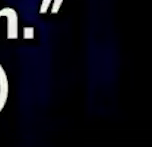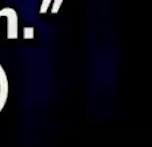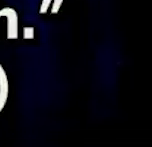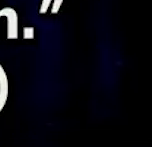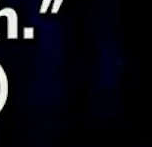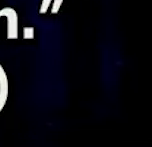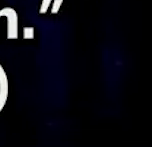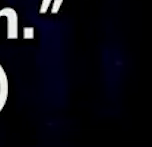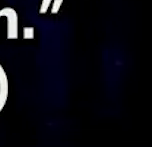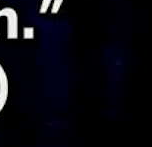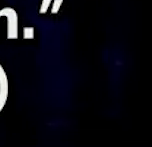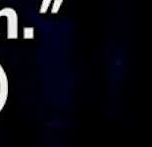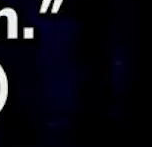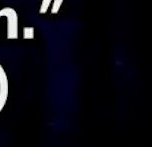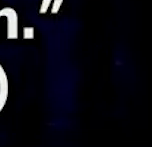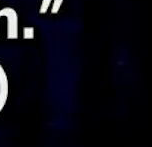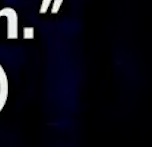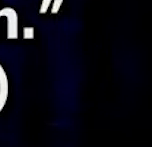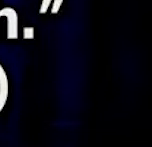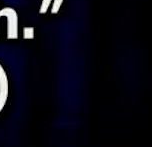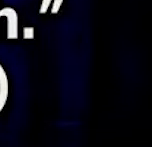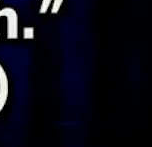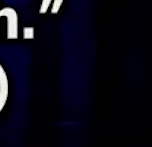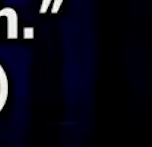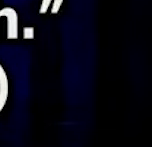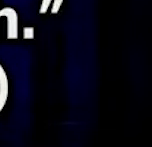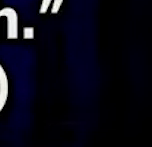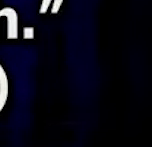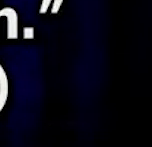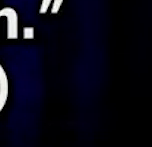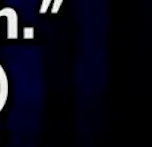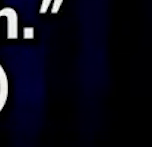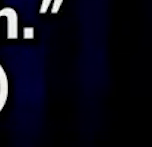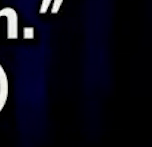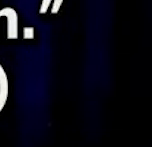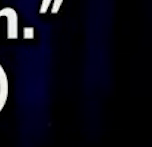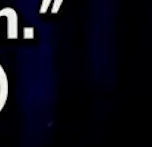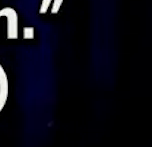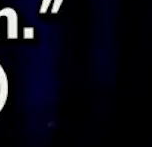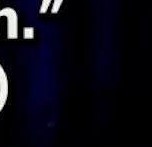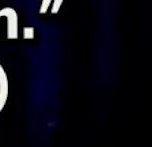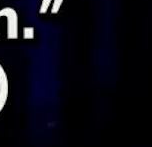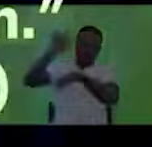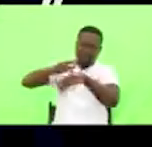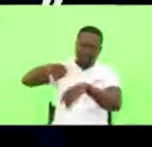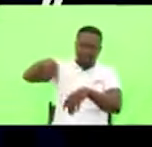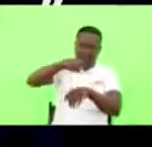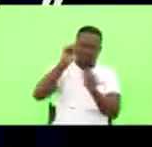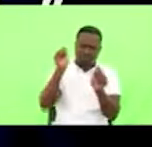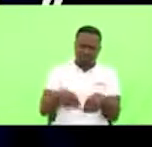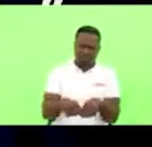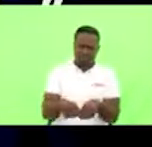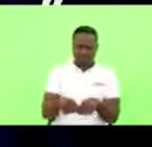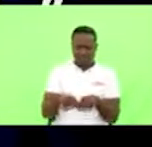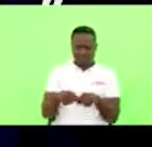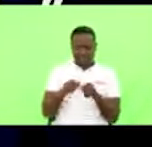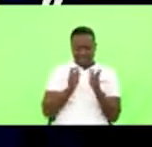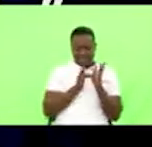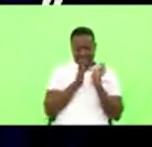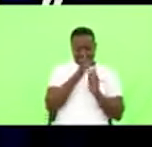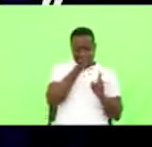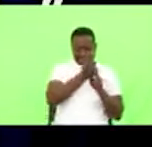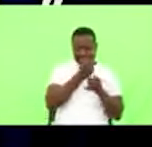city until you be clothed with power from on high." I want to bring out what Jesus himself is saying